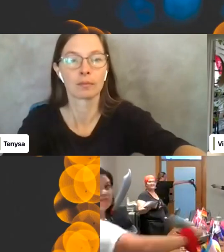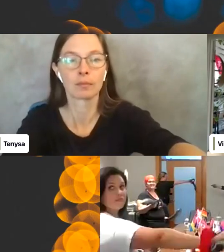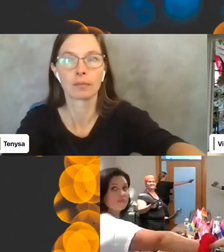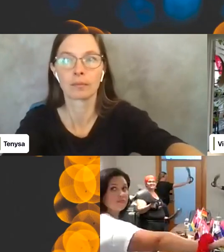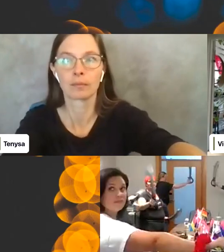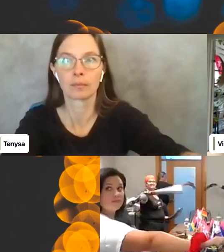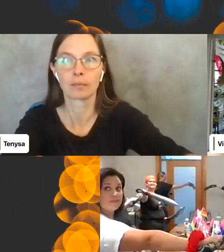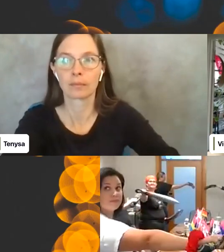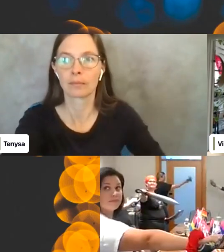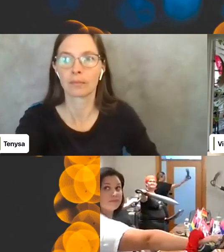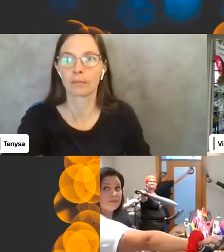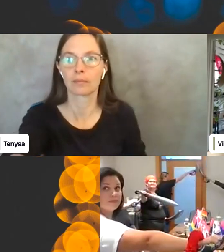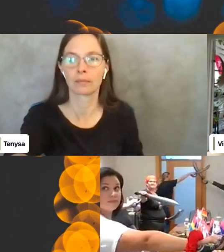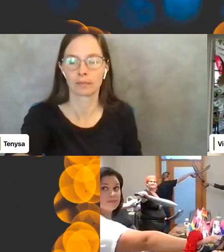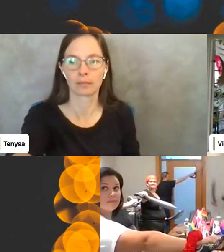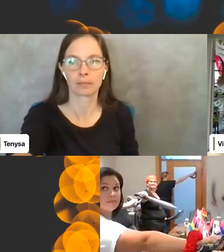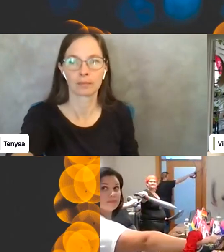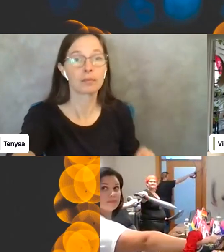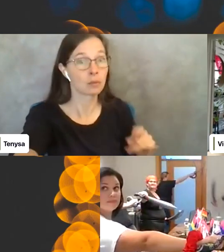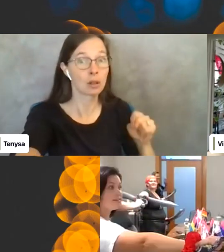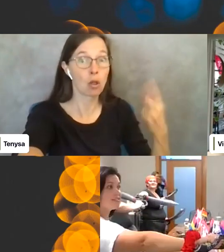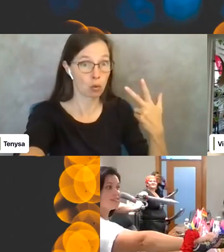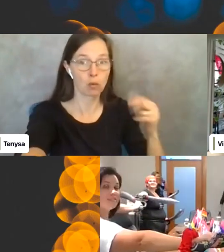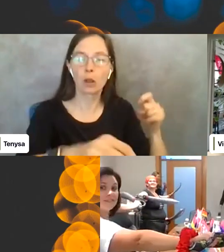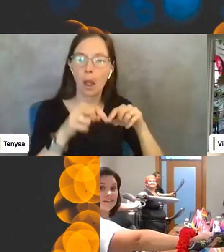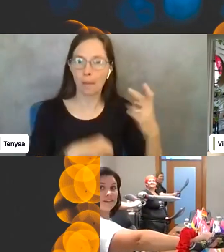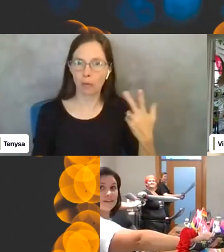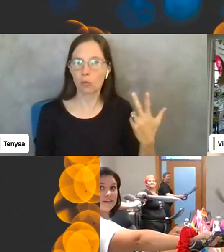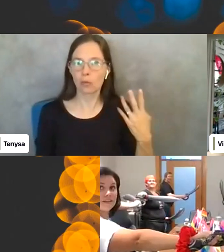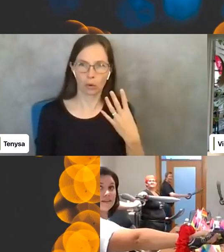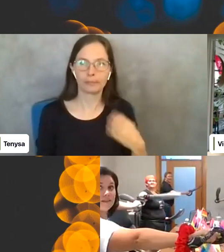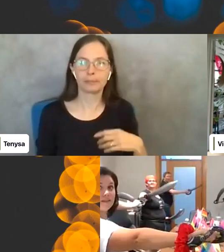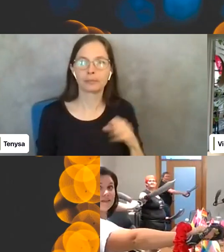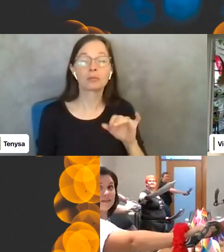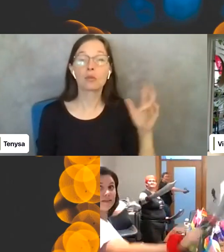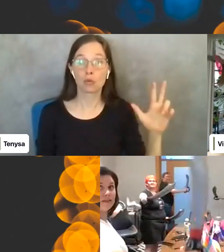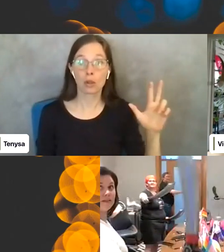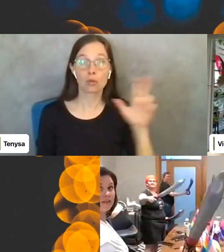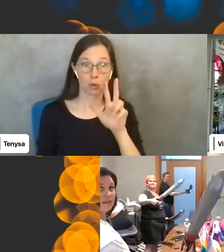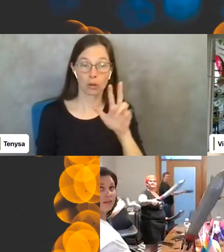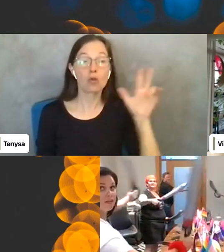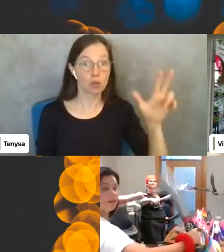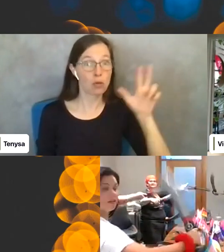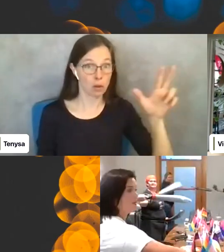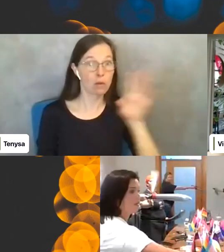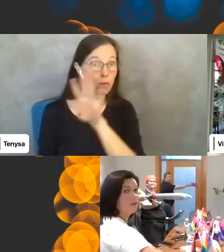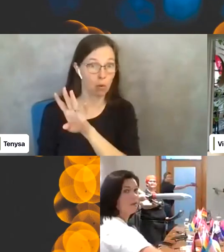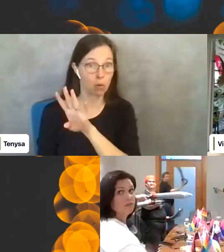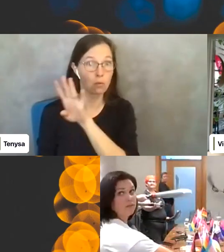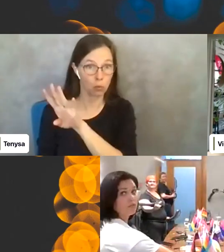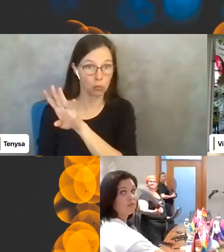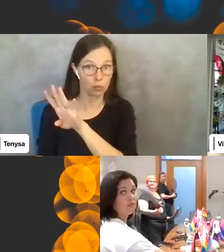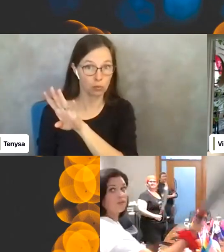3, maybe you can even go back and forth. So like 3, 3, 4,